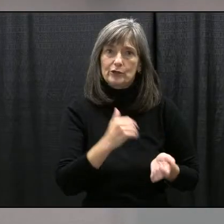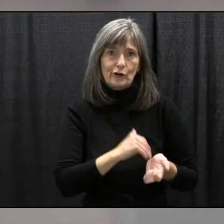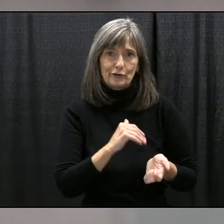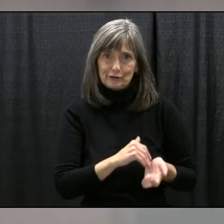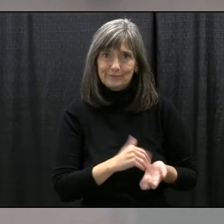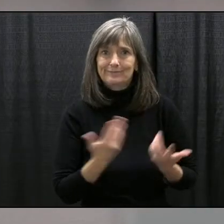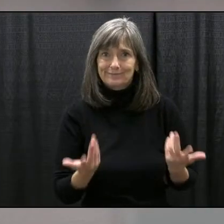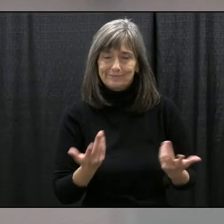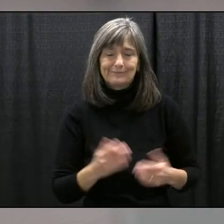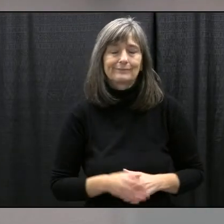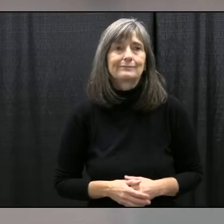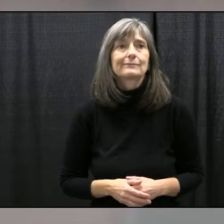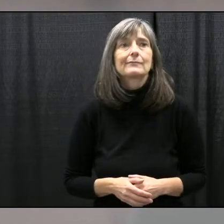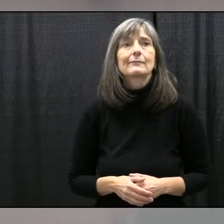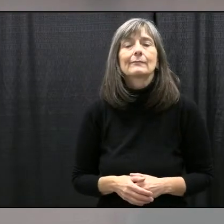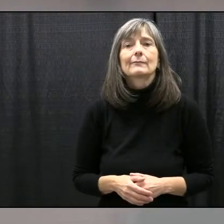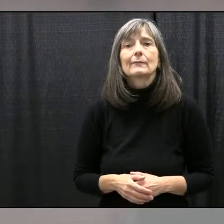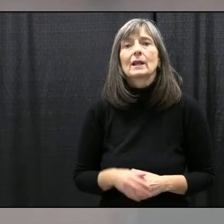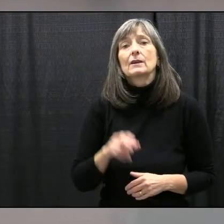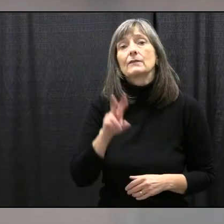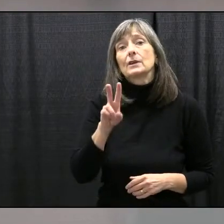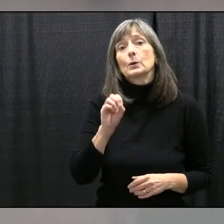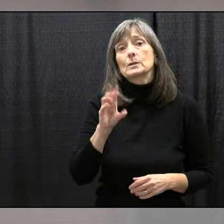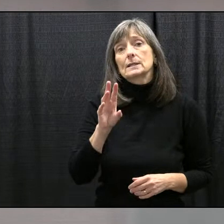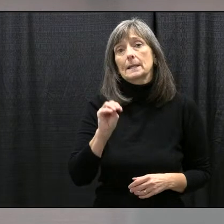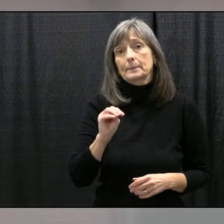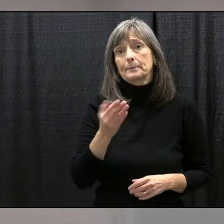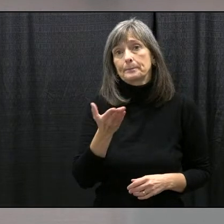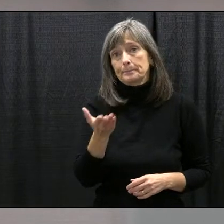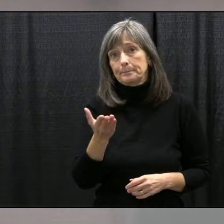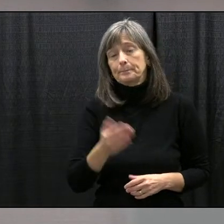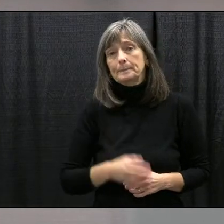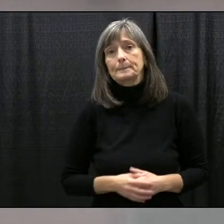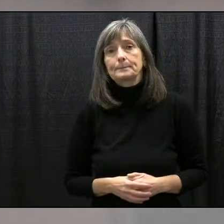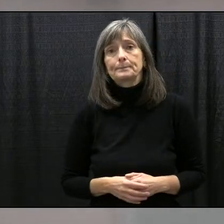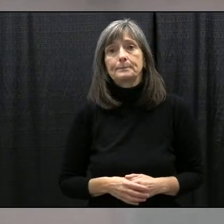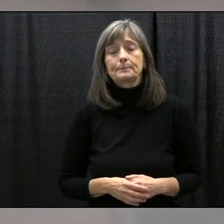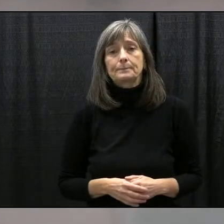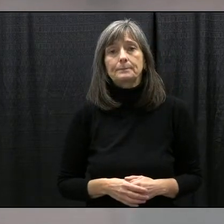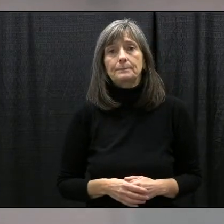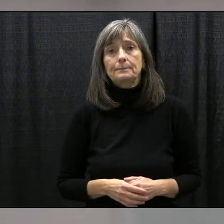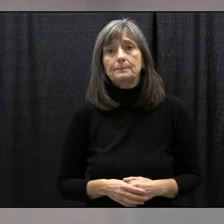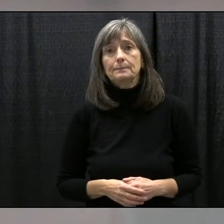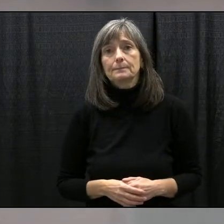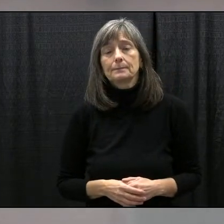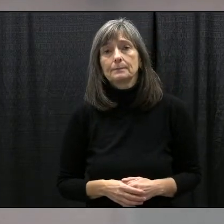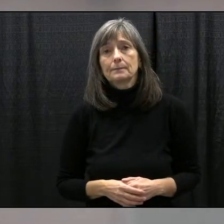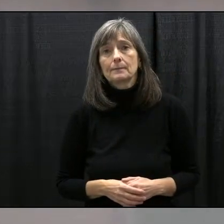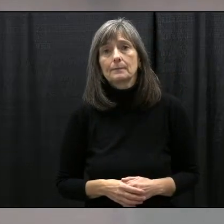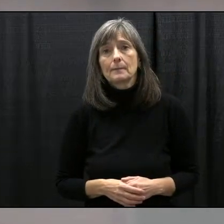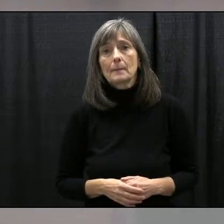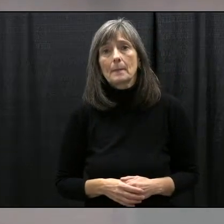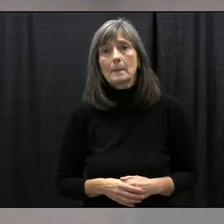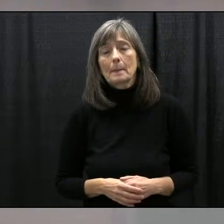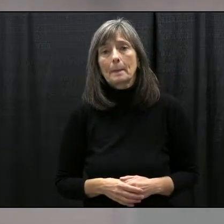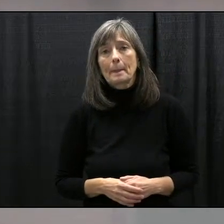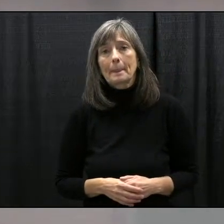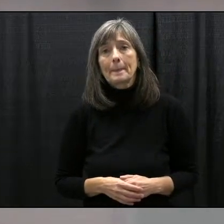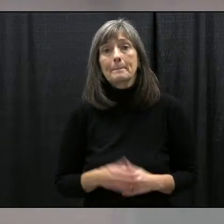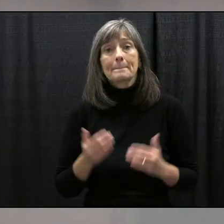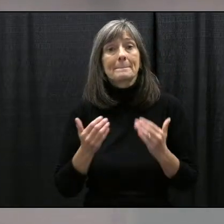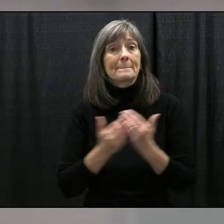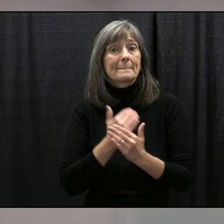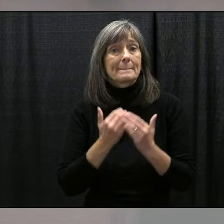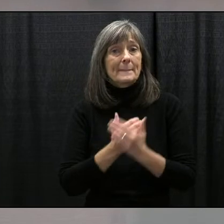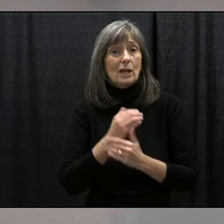Our next questions are from Richard Duggan with VOCM. Please go ahead and make your way to the mic. Thank you. For these new clinics